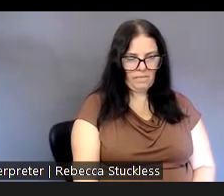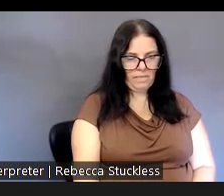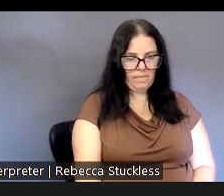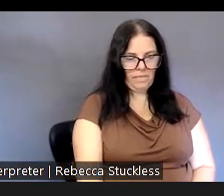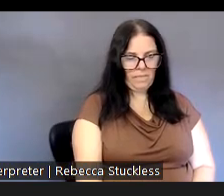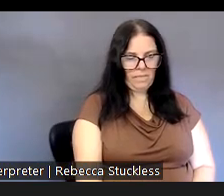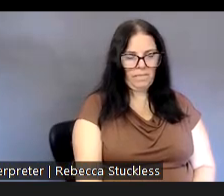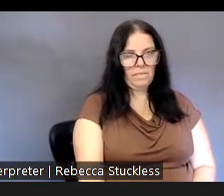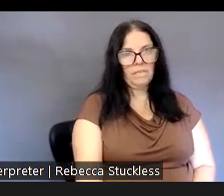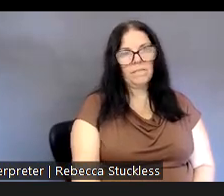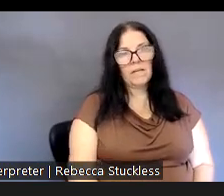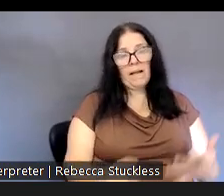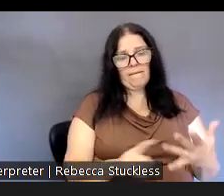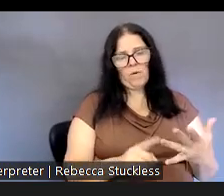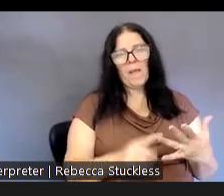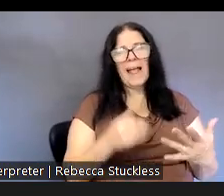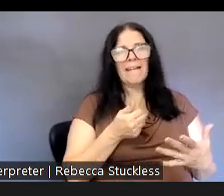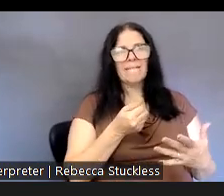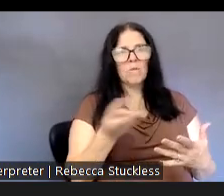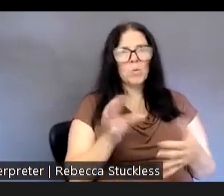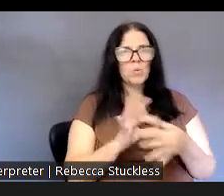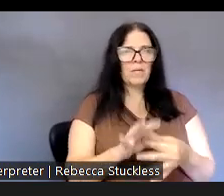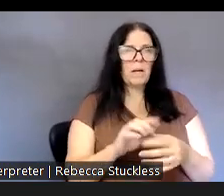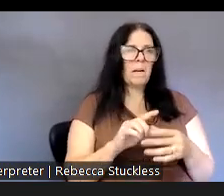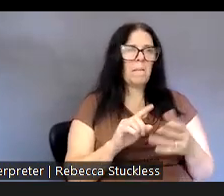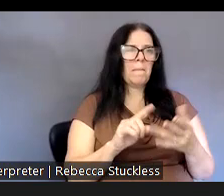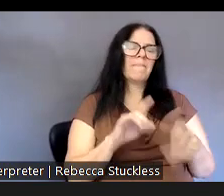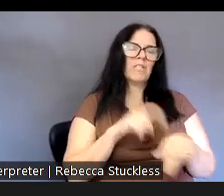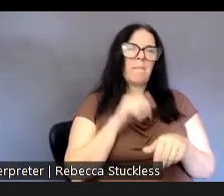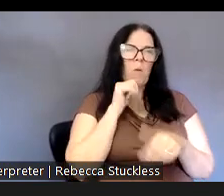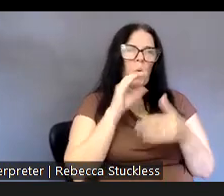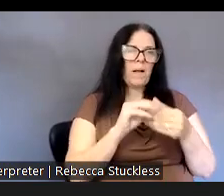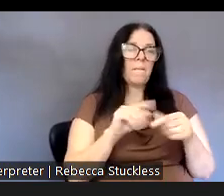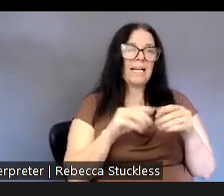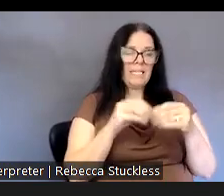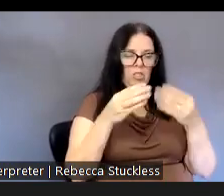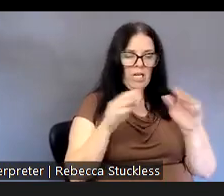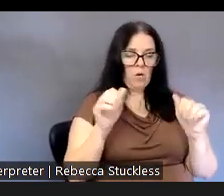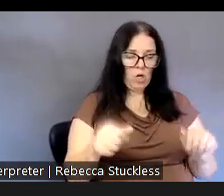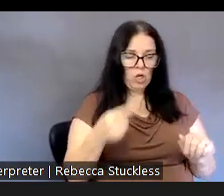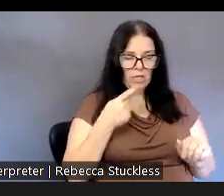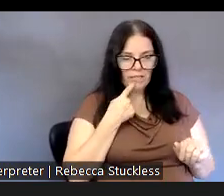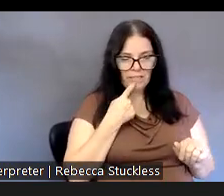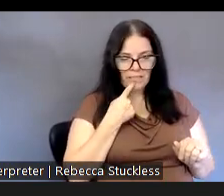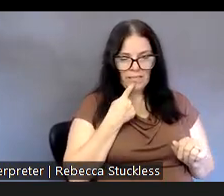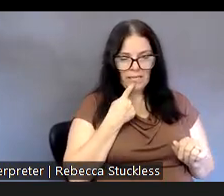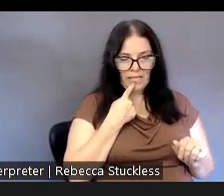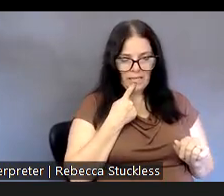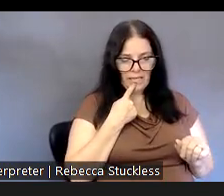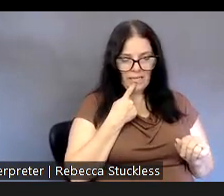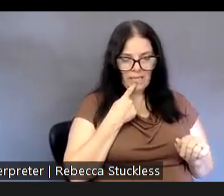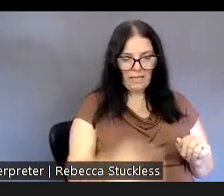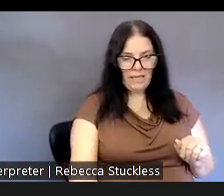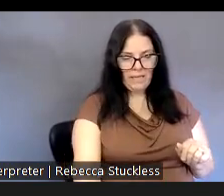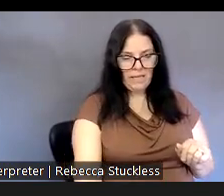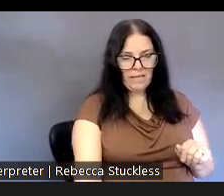for time's sake, we won't belabor that point. But in a general sense, we could say that the fourth force refers